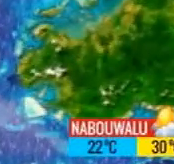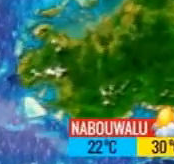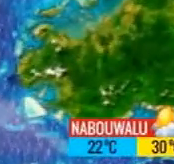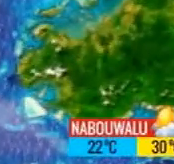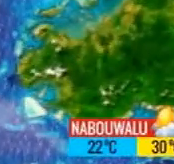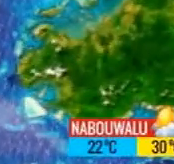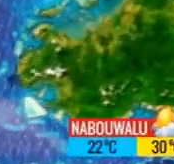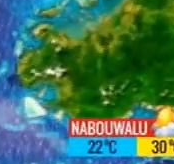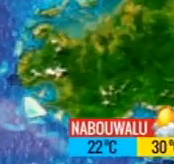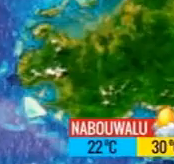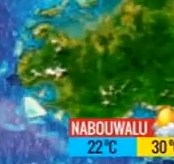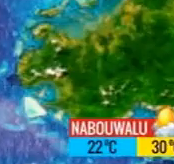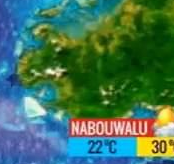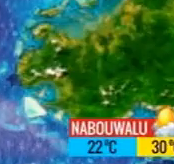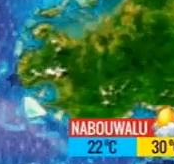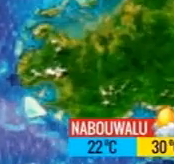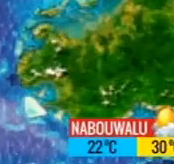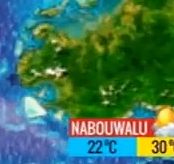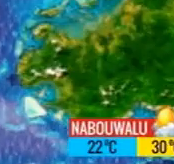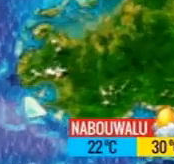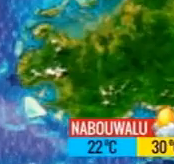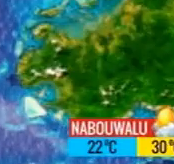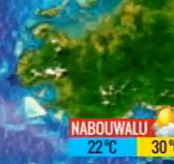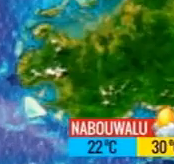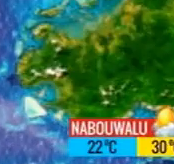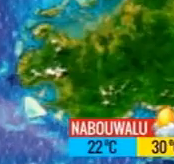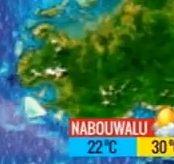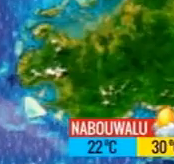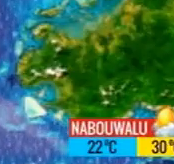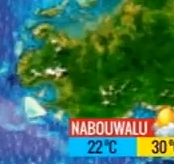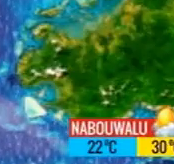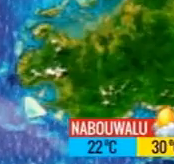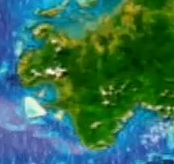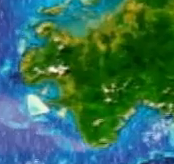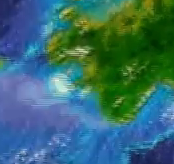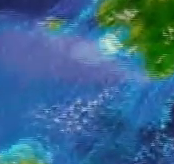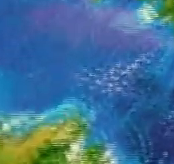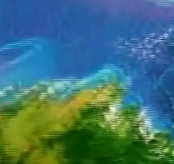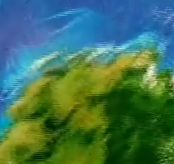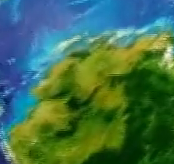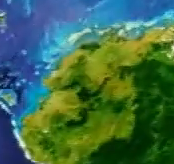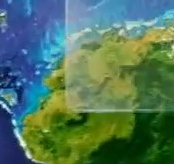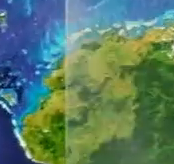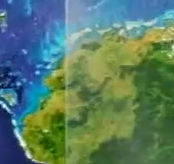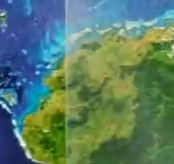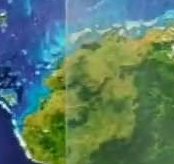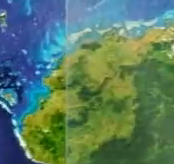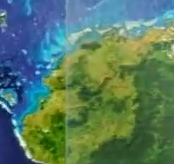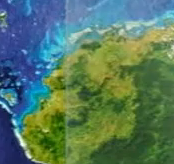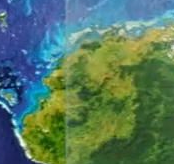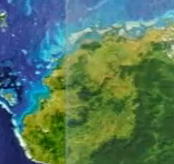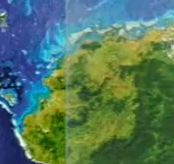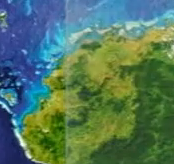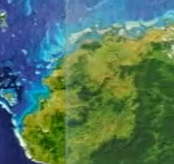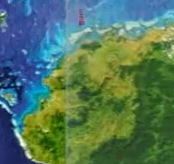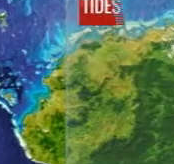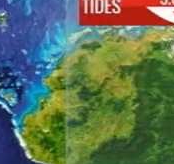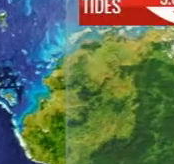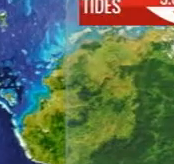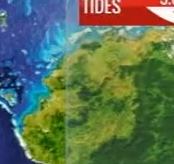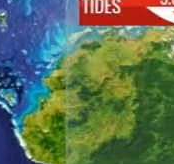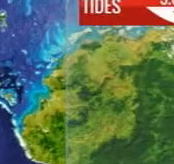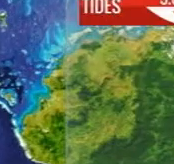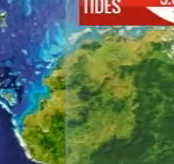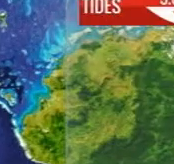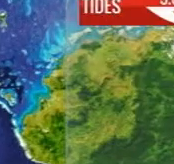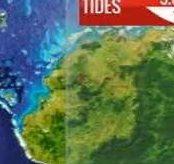a time to go fishing without having to worry about sunburns. At sea, southeast winds 15 to 20 knots, moderate